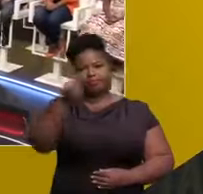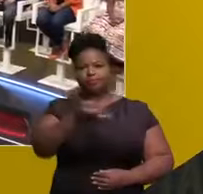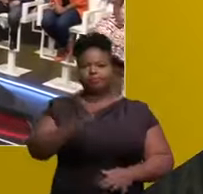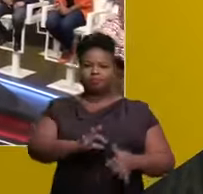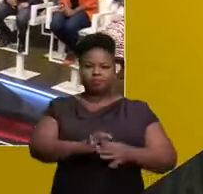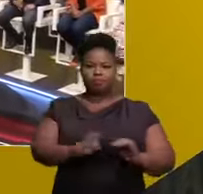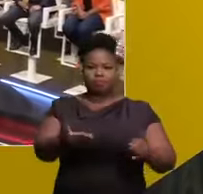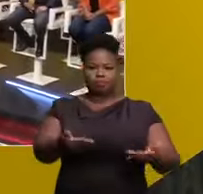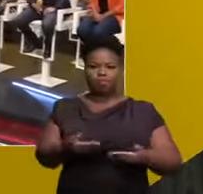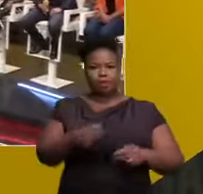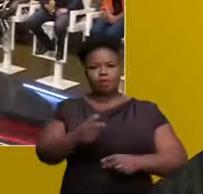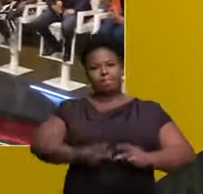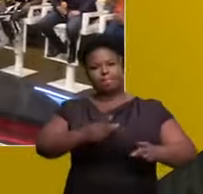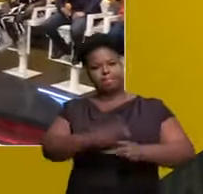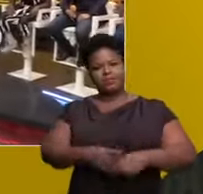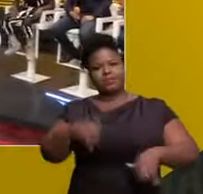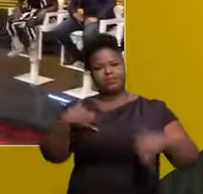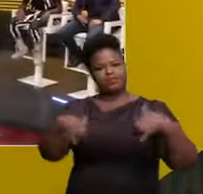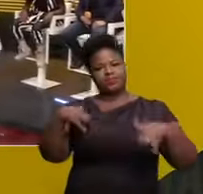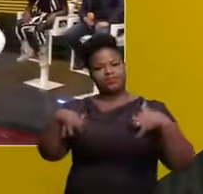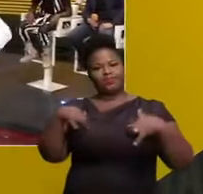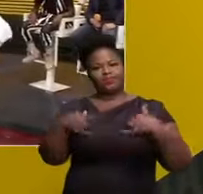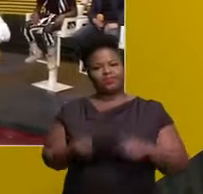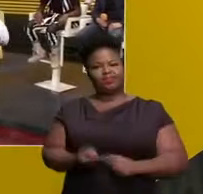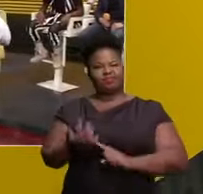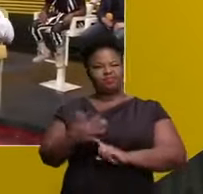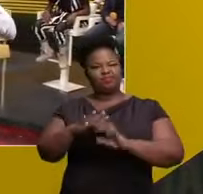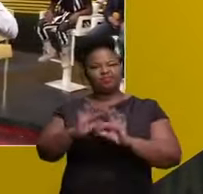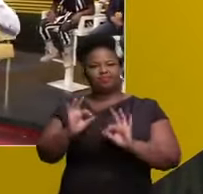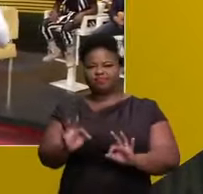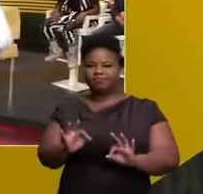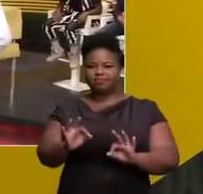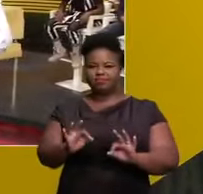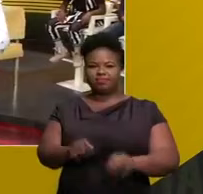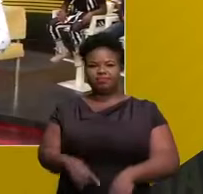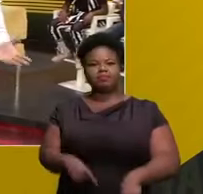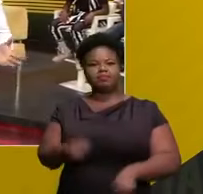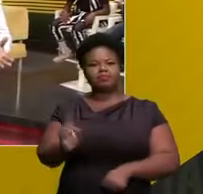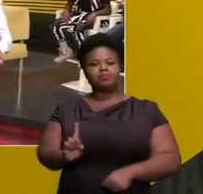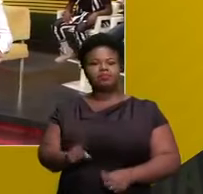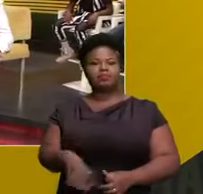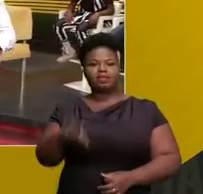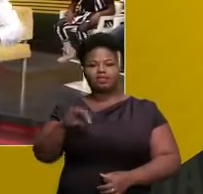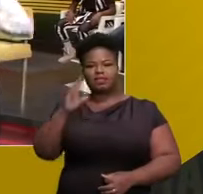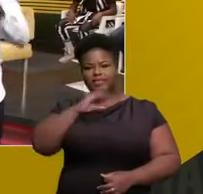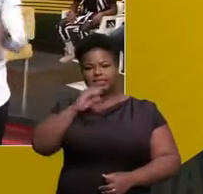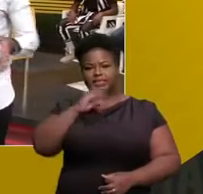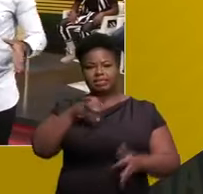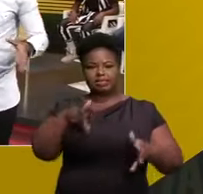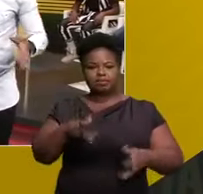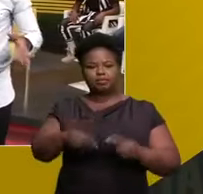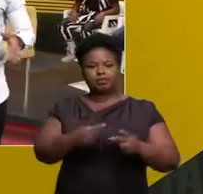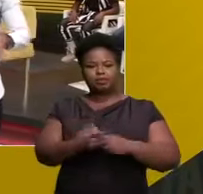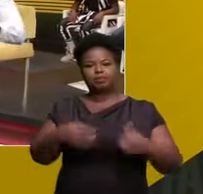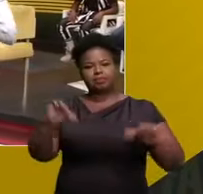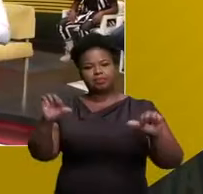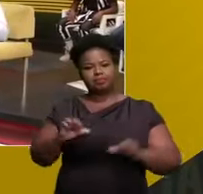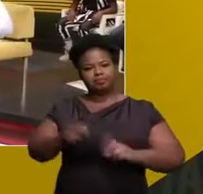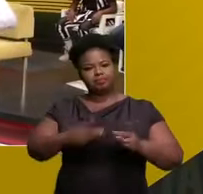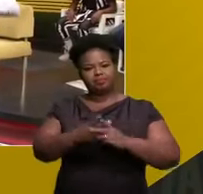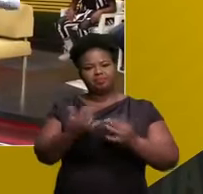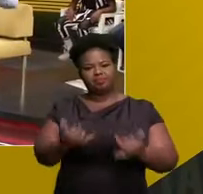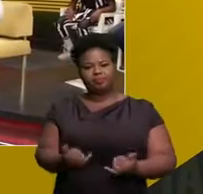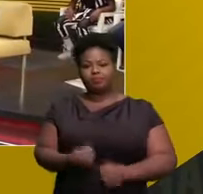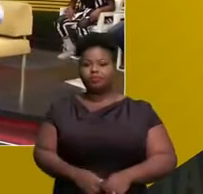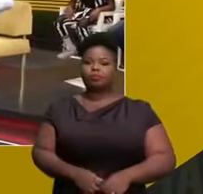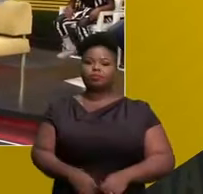And welcome to another entertaining, engaging episode of what we call Daily Thetha. Just for you, we have 40 scores. You look at